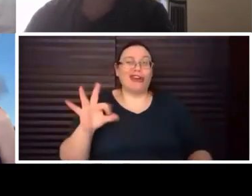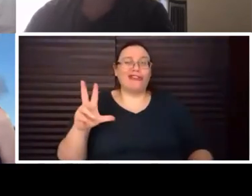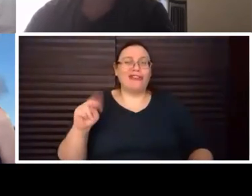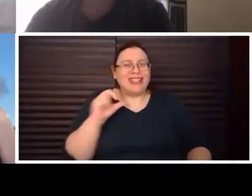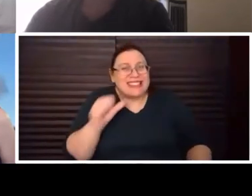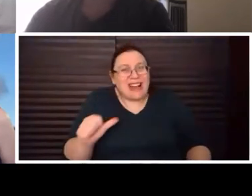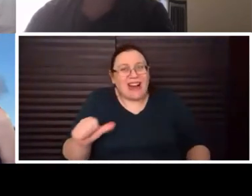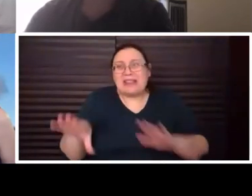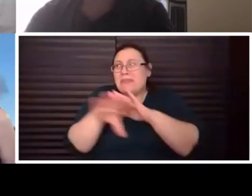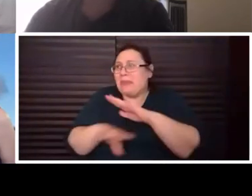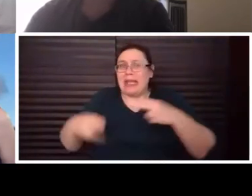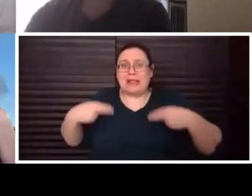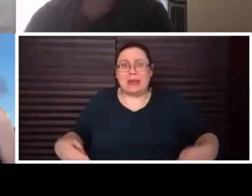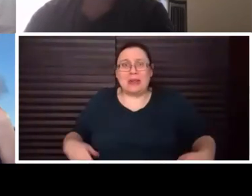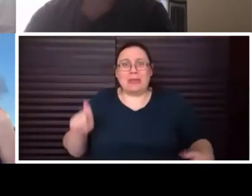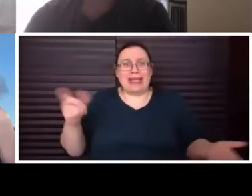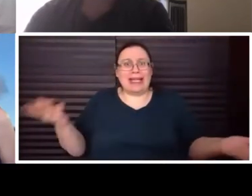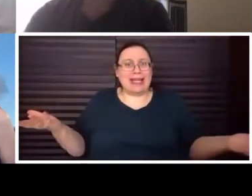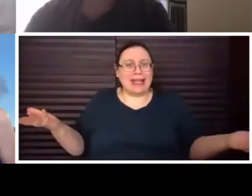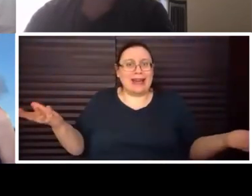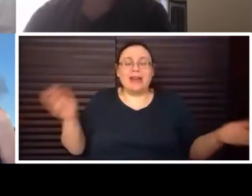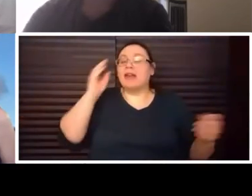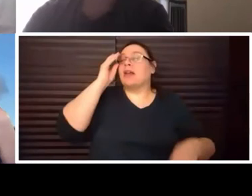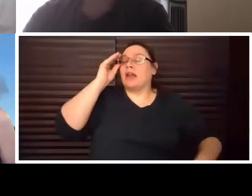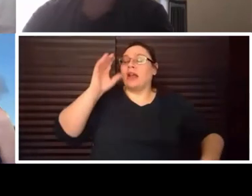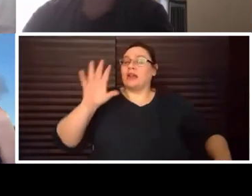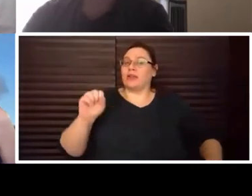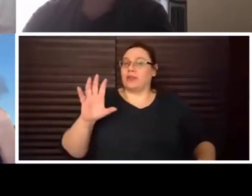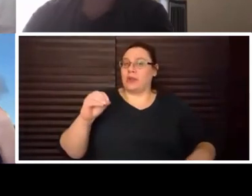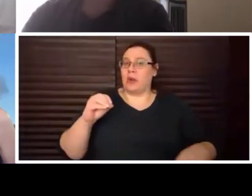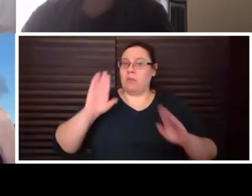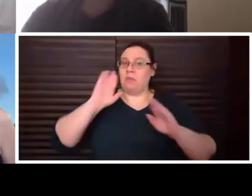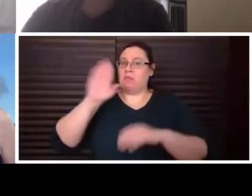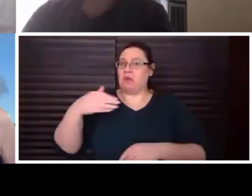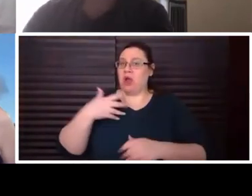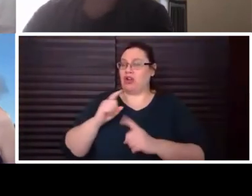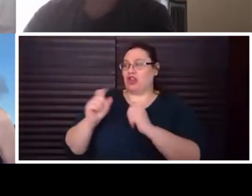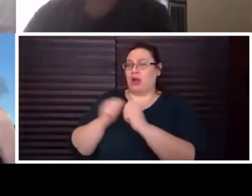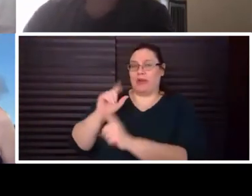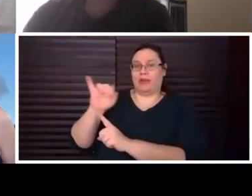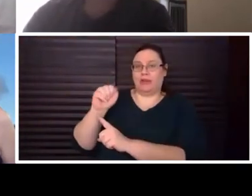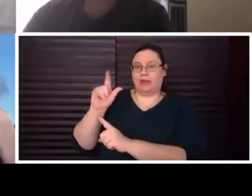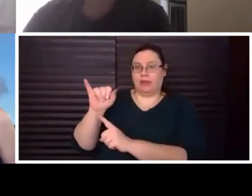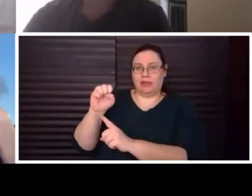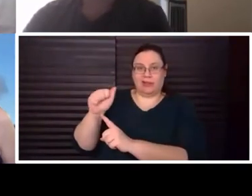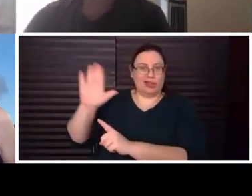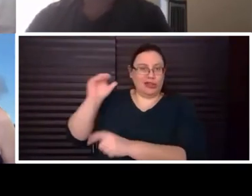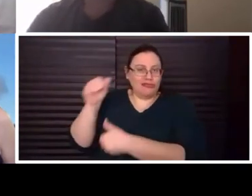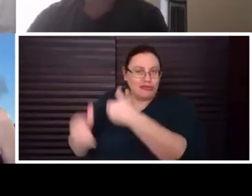human need. And so I knew I wanted to talk to her about her process.